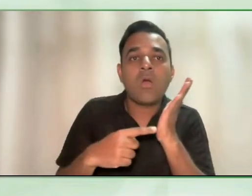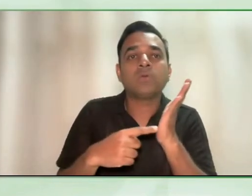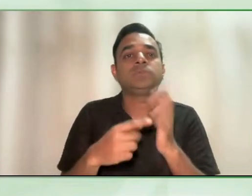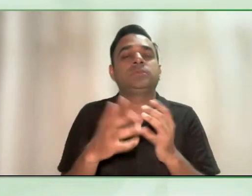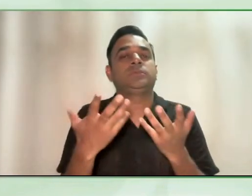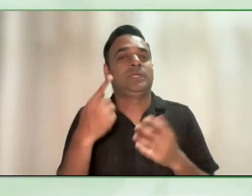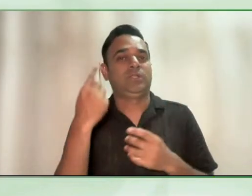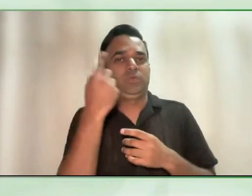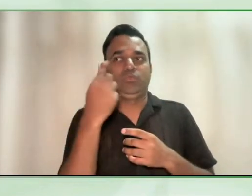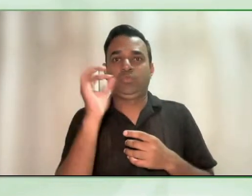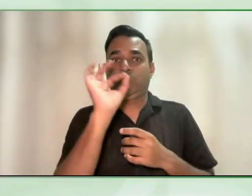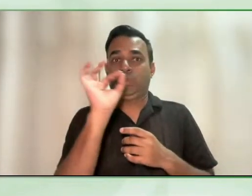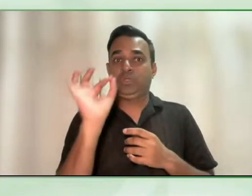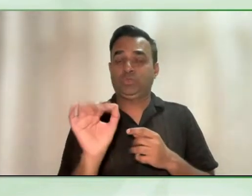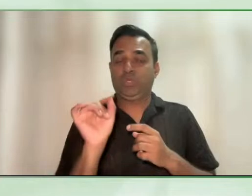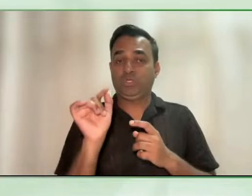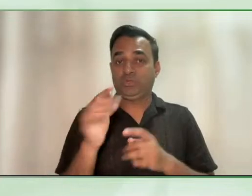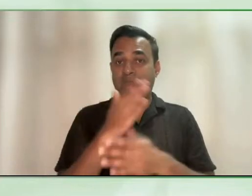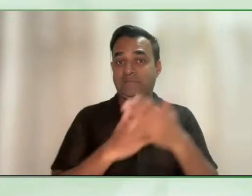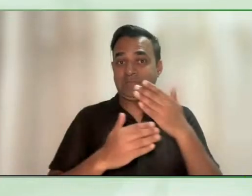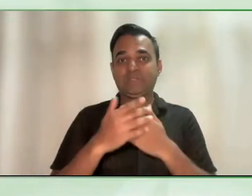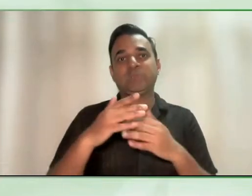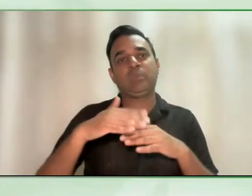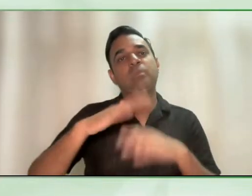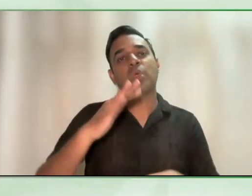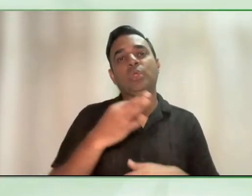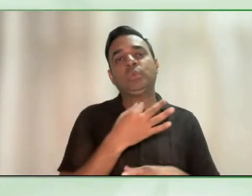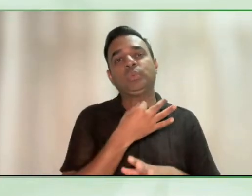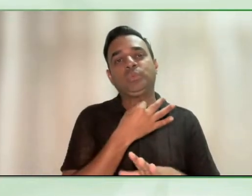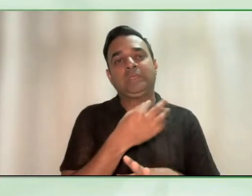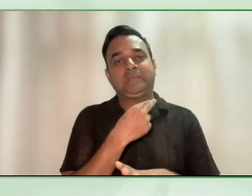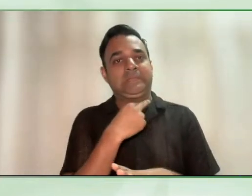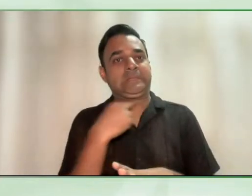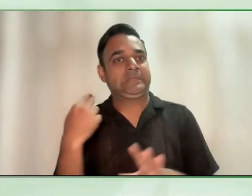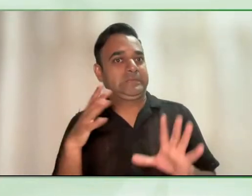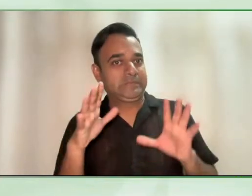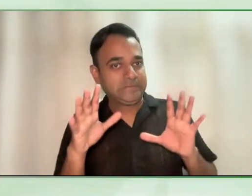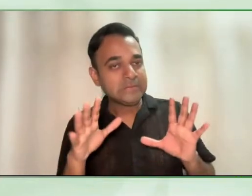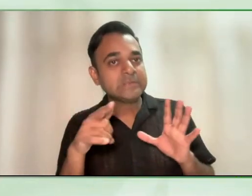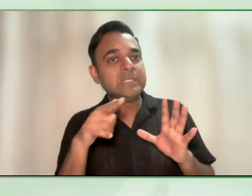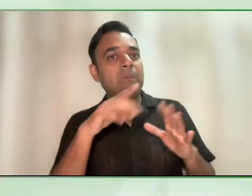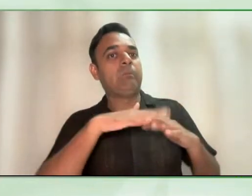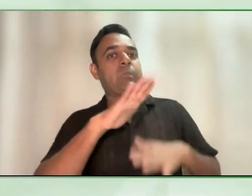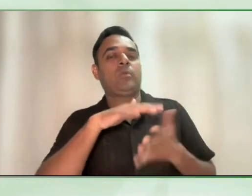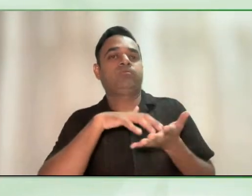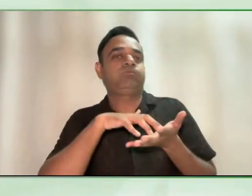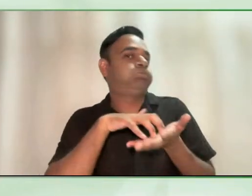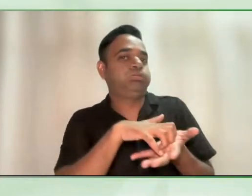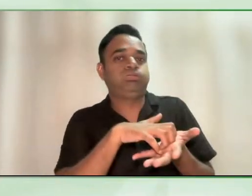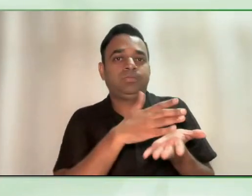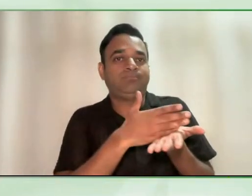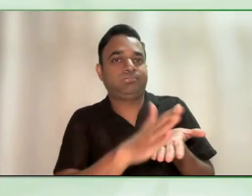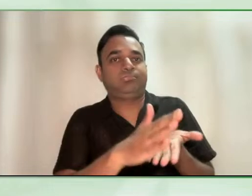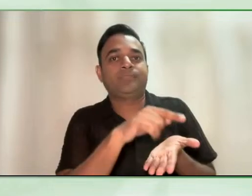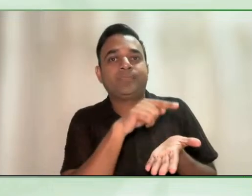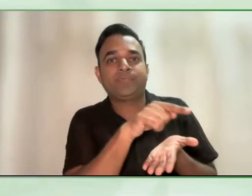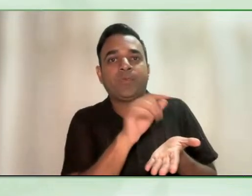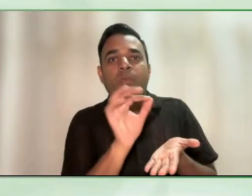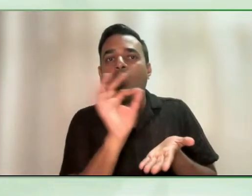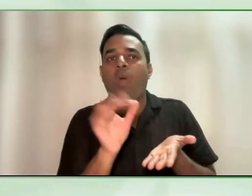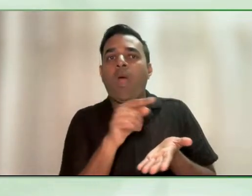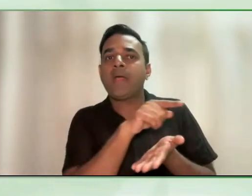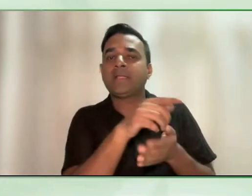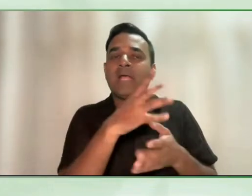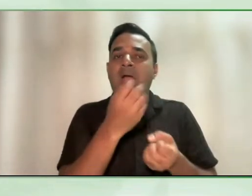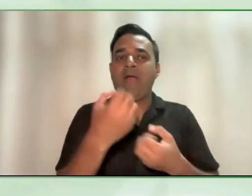so people with disabilities cannot leave or mitigate these effects at the same level that others can. We've put